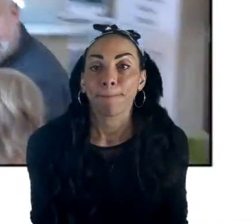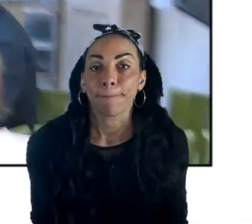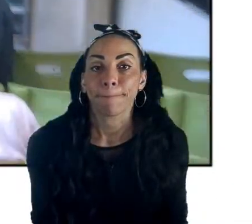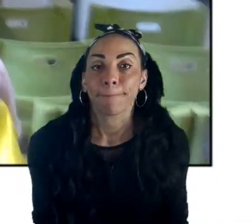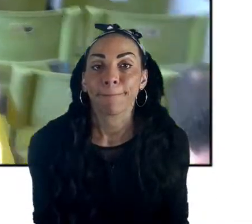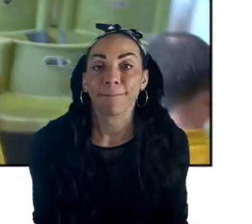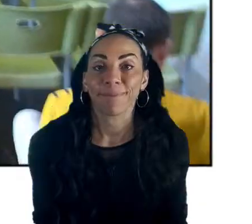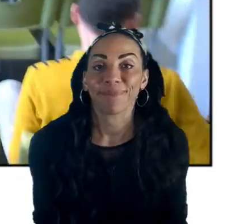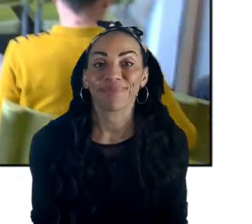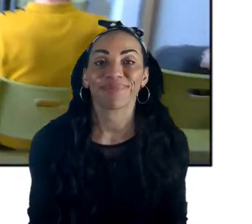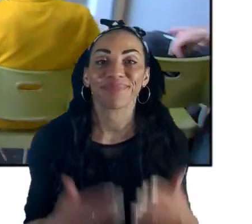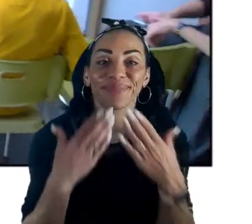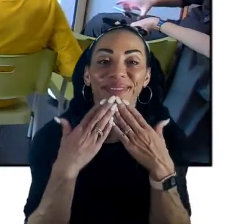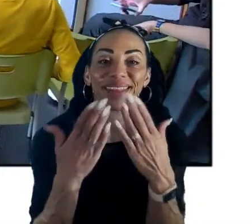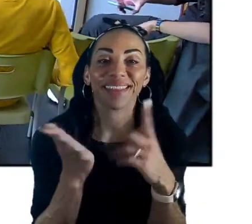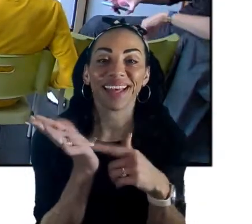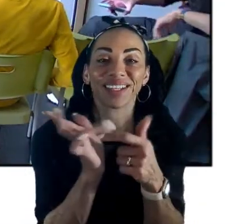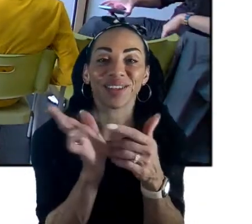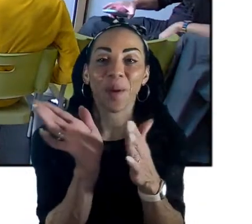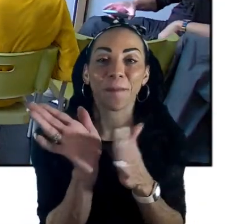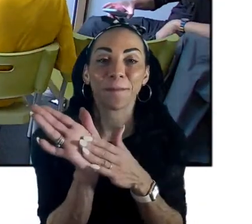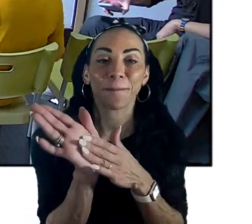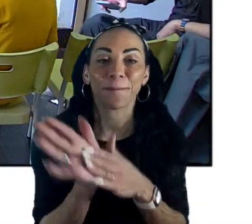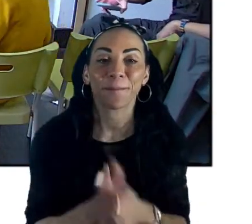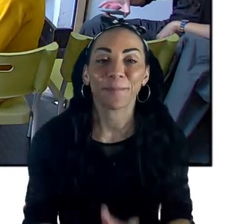Thanks, Tom. I